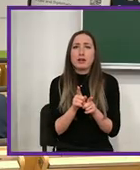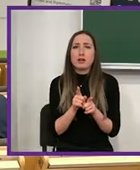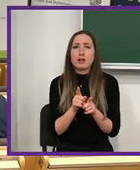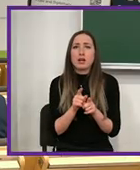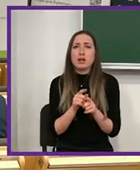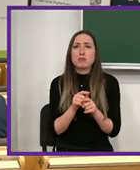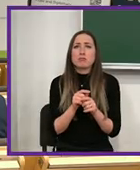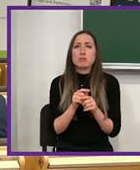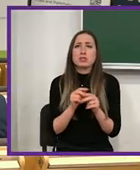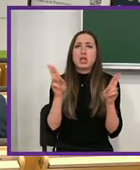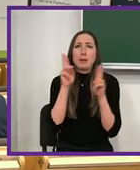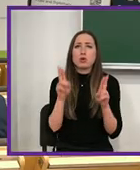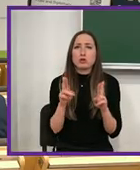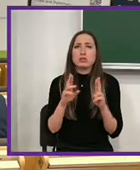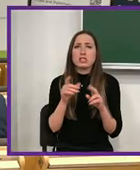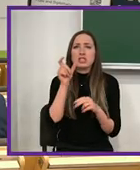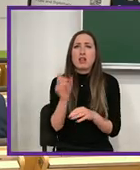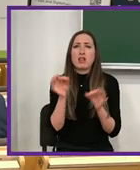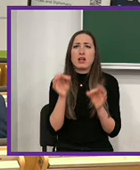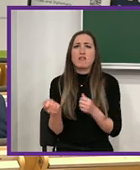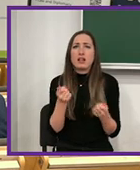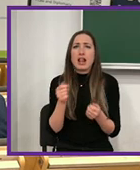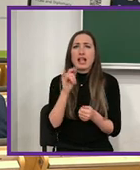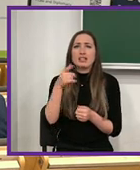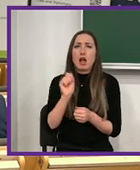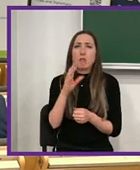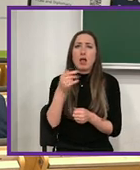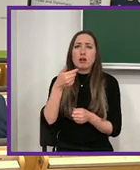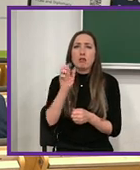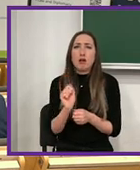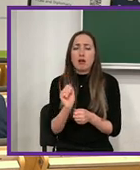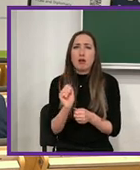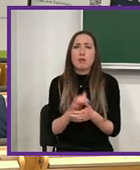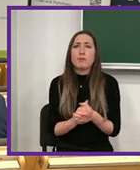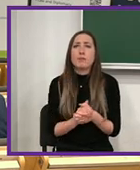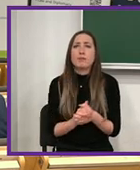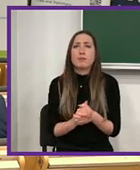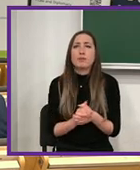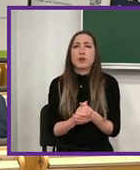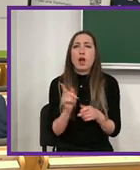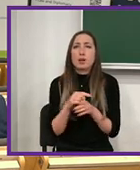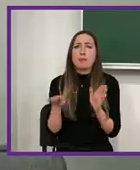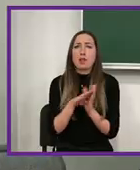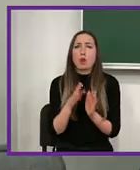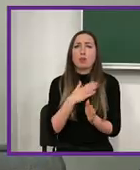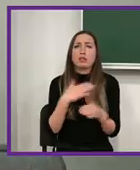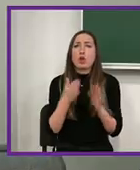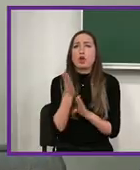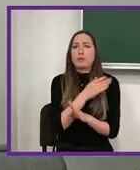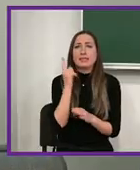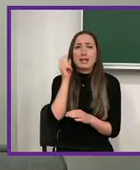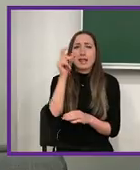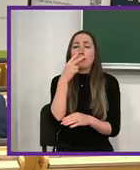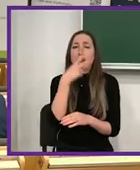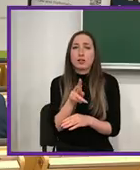panel discussion. And in this panel discussion, the participants will be the head of human rights of Yara International, Lisa